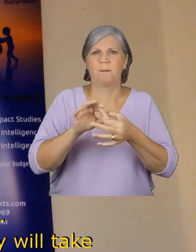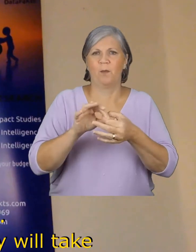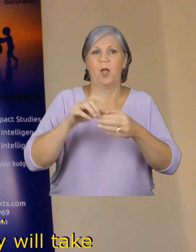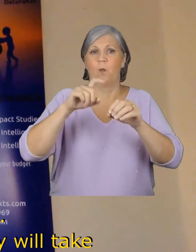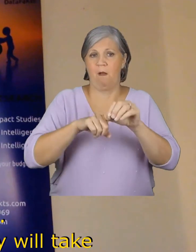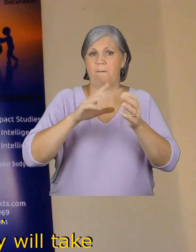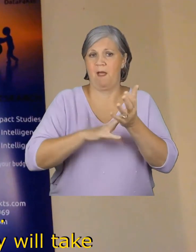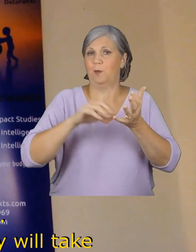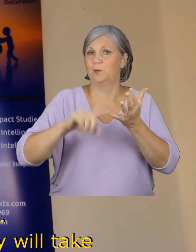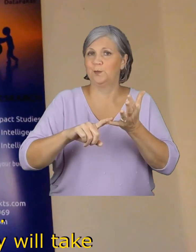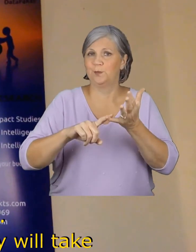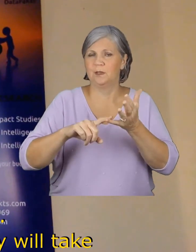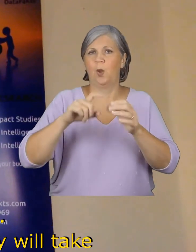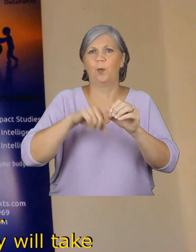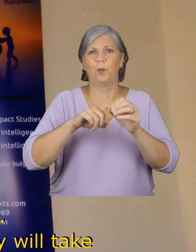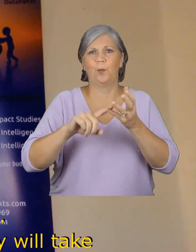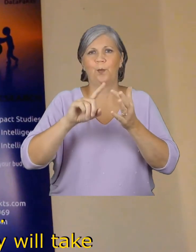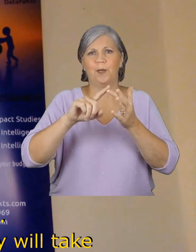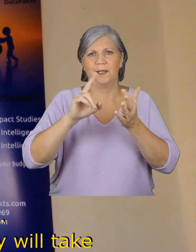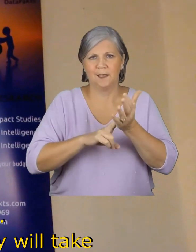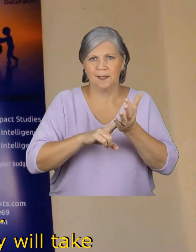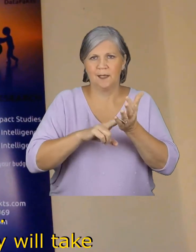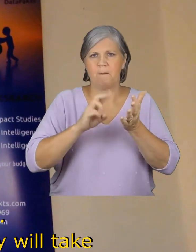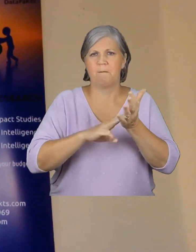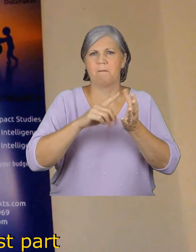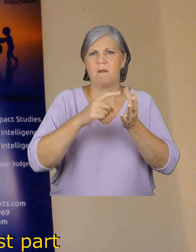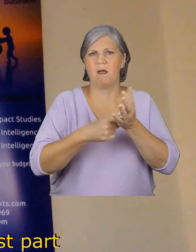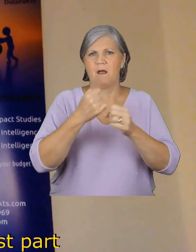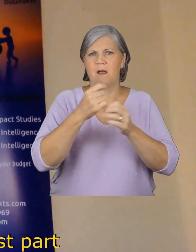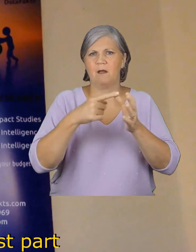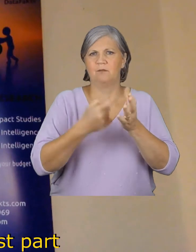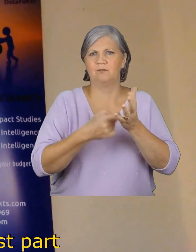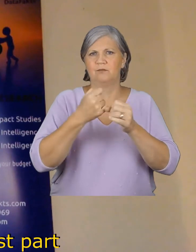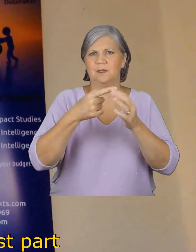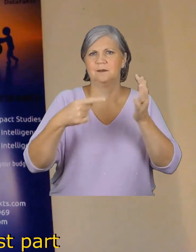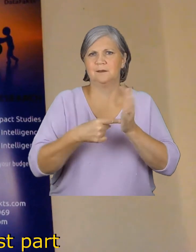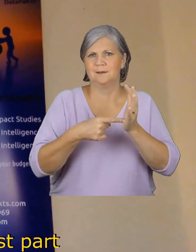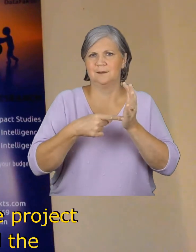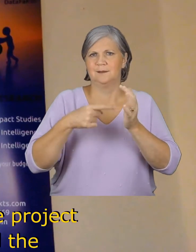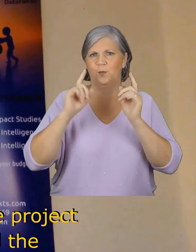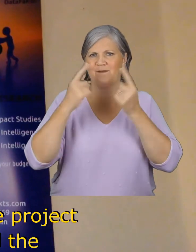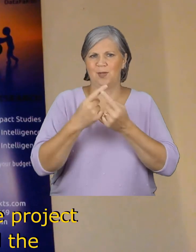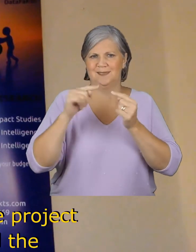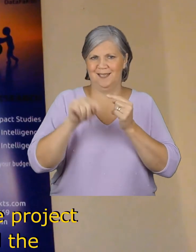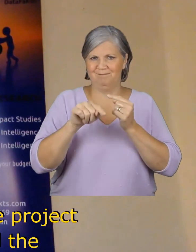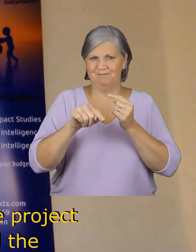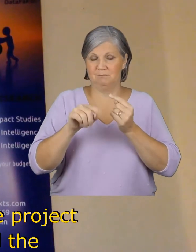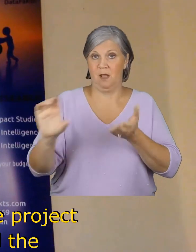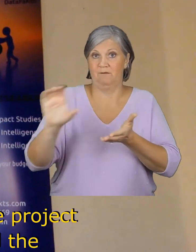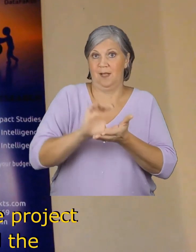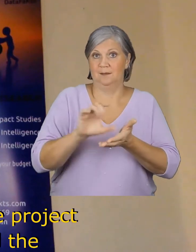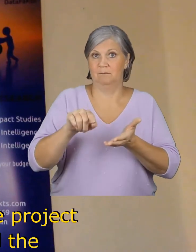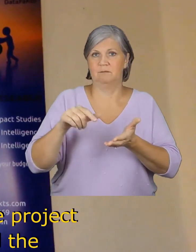by the Life Changes Trust. The presentation today will take two parts. In the first part, I will explain how